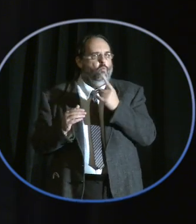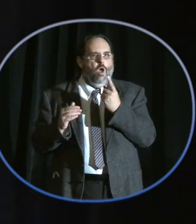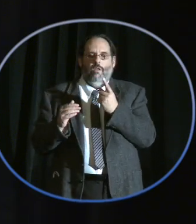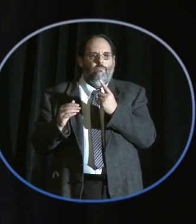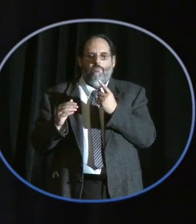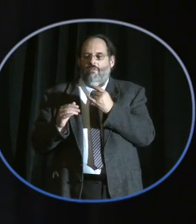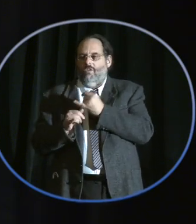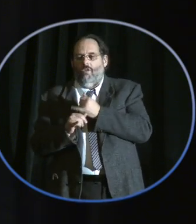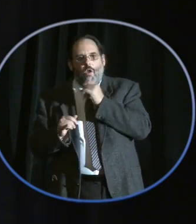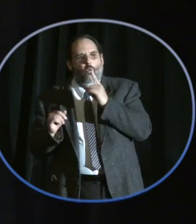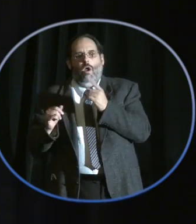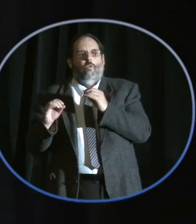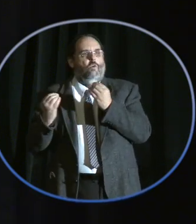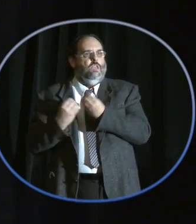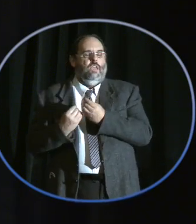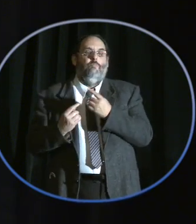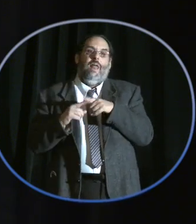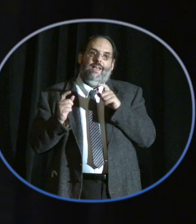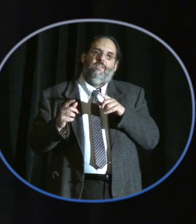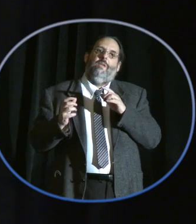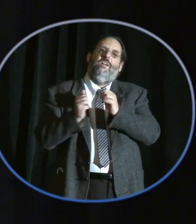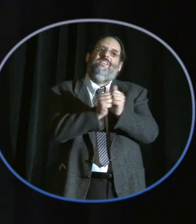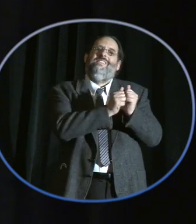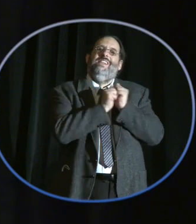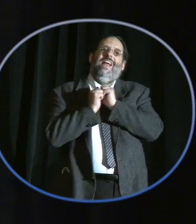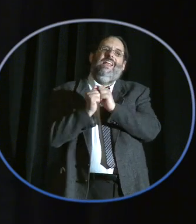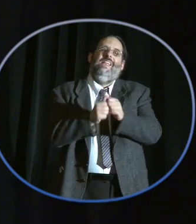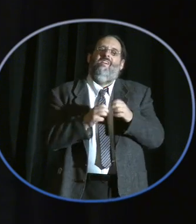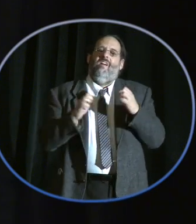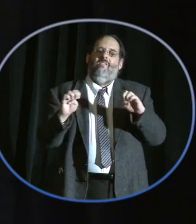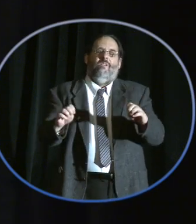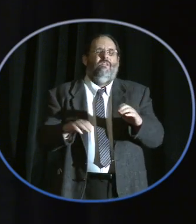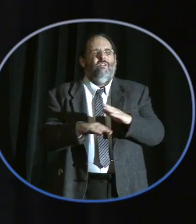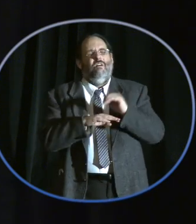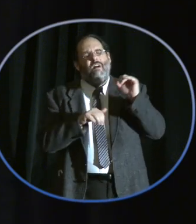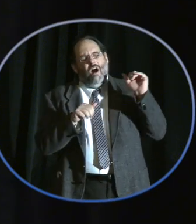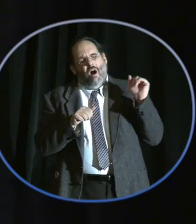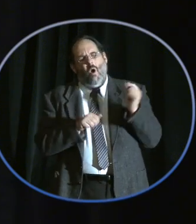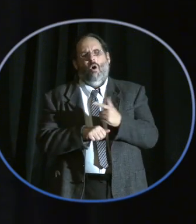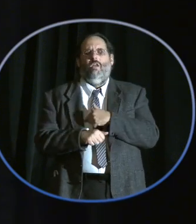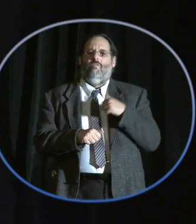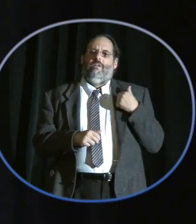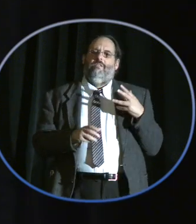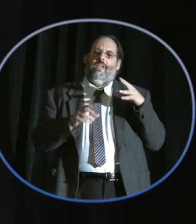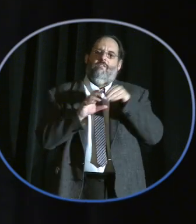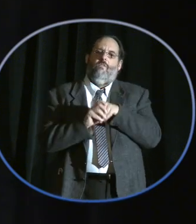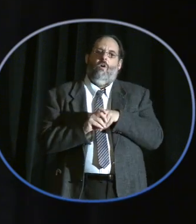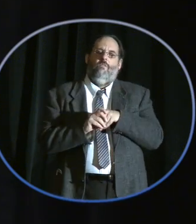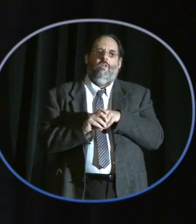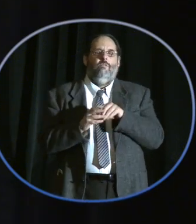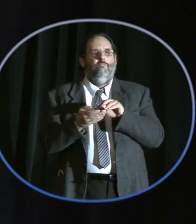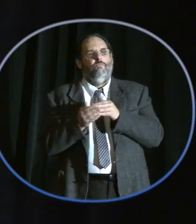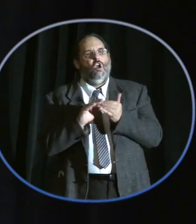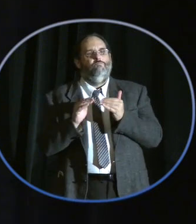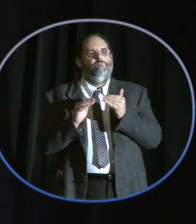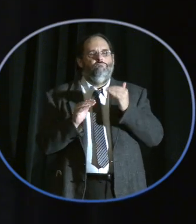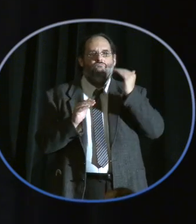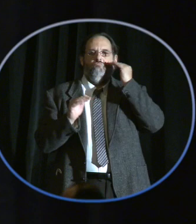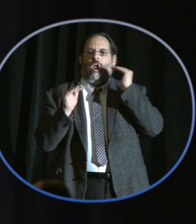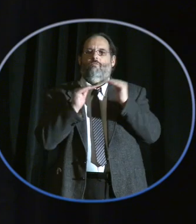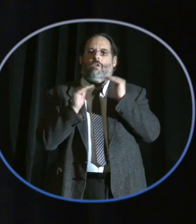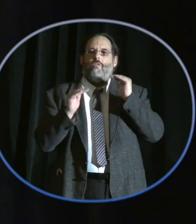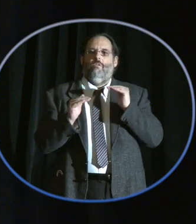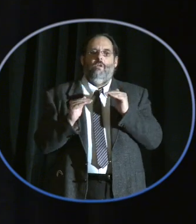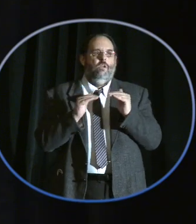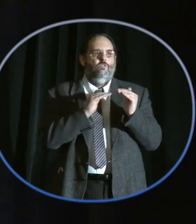institution. Rather, it's a collective effort that calls upon each and every one of us to be justice-minded.